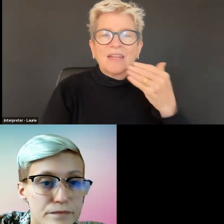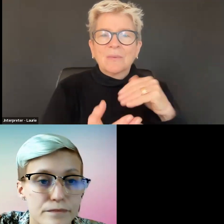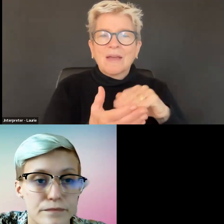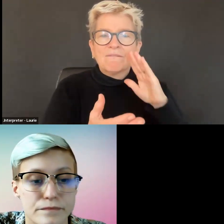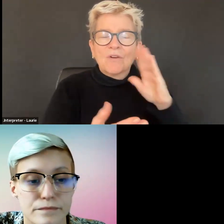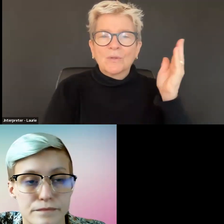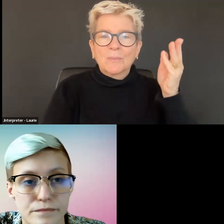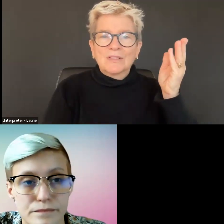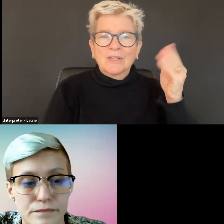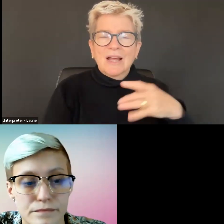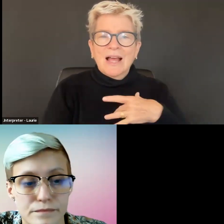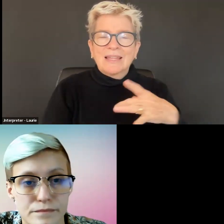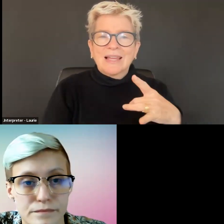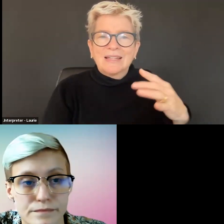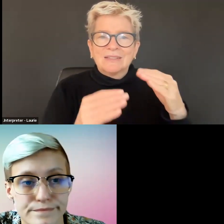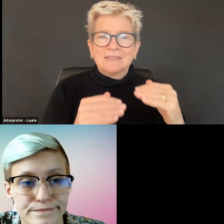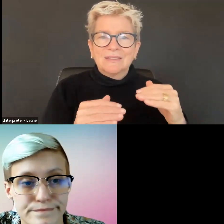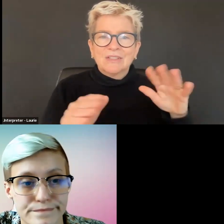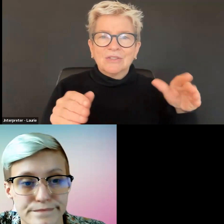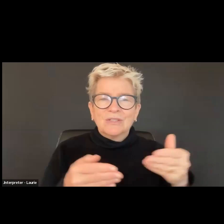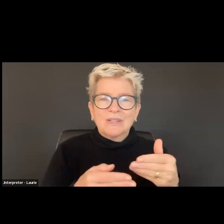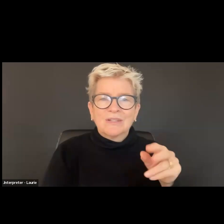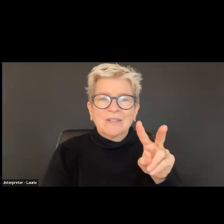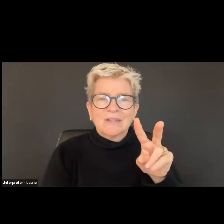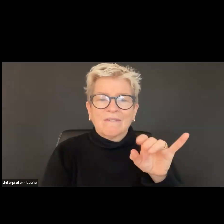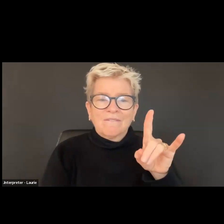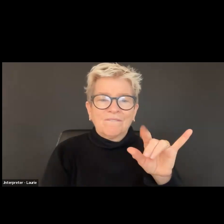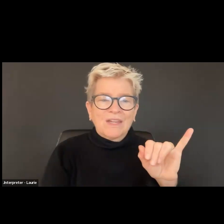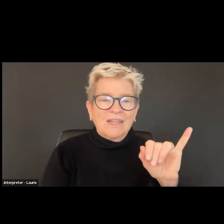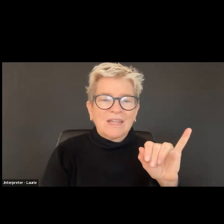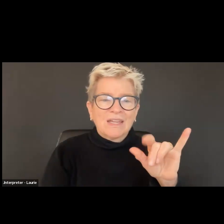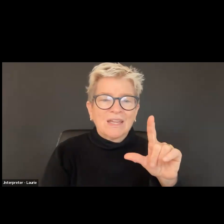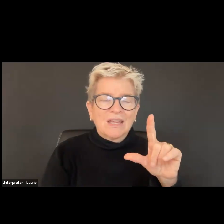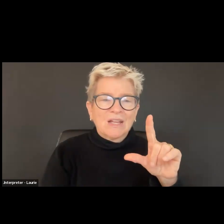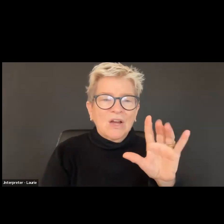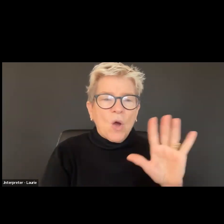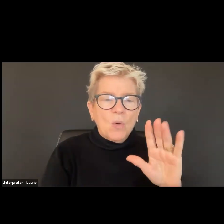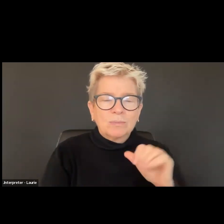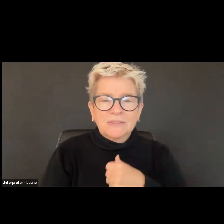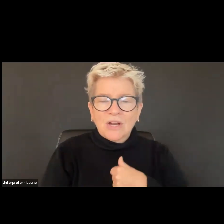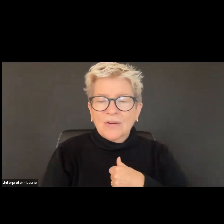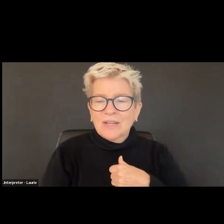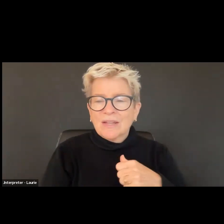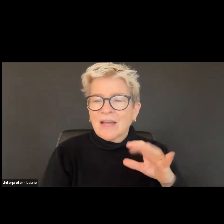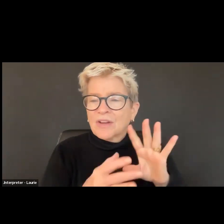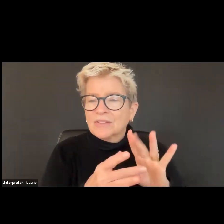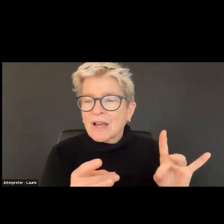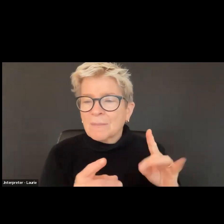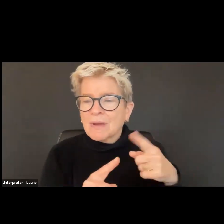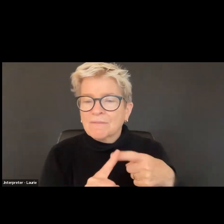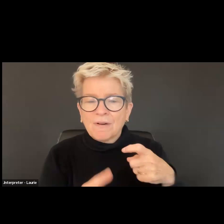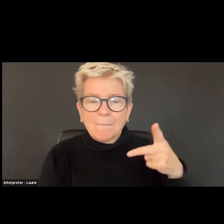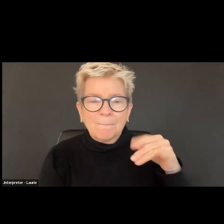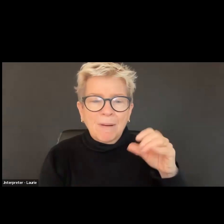I would like to introduce now Vicki Lowe and Catherine Akia with, actually, no, sorry, I've got the comment really quick from Puck, and